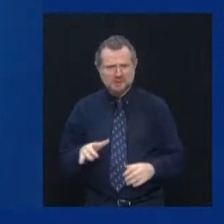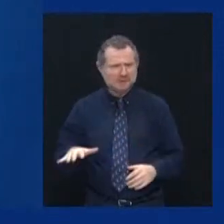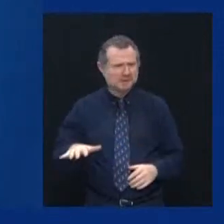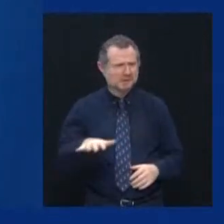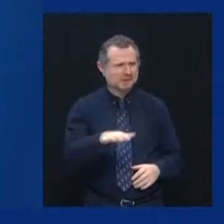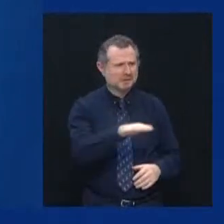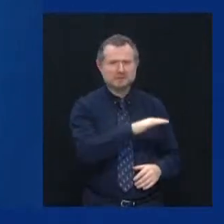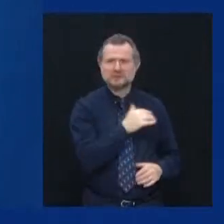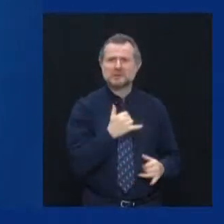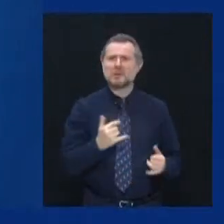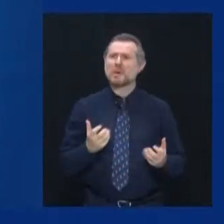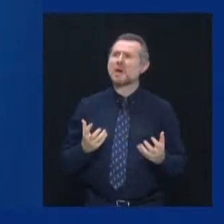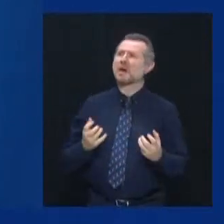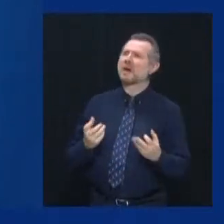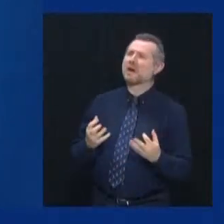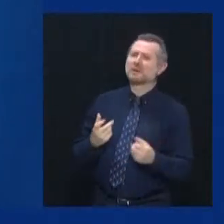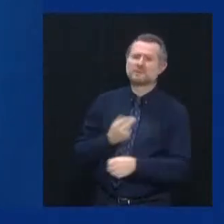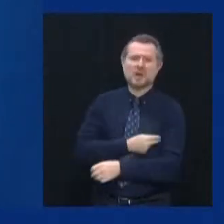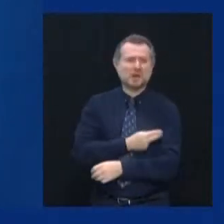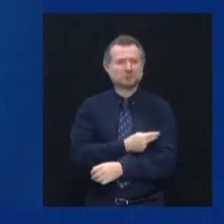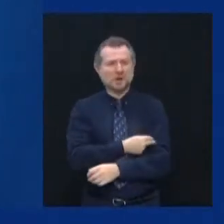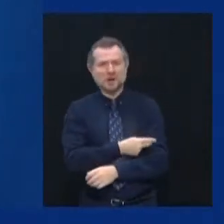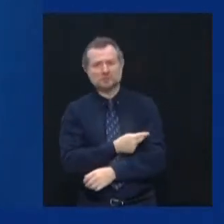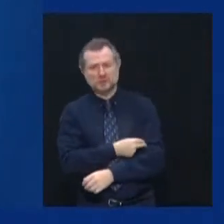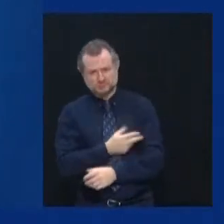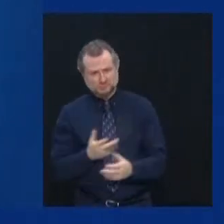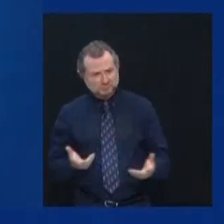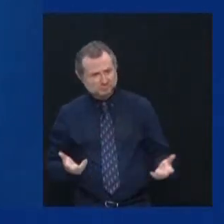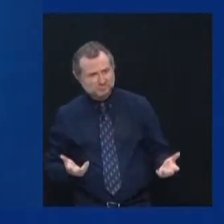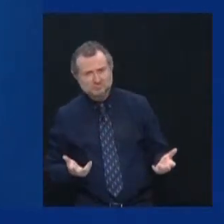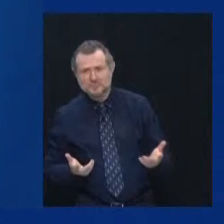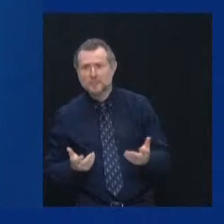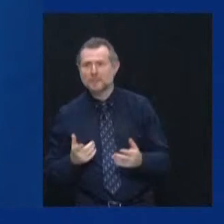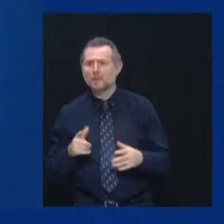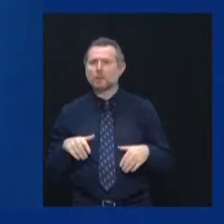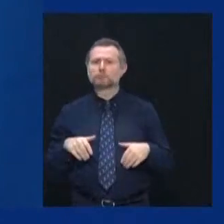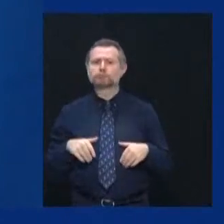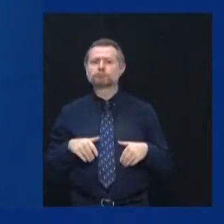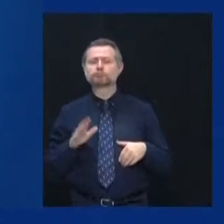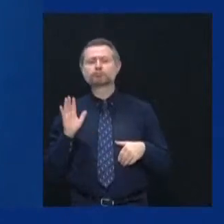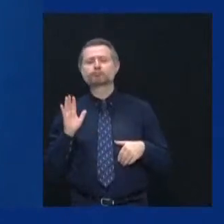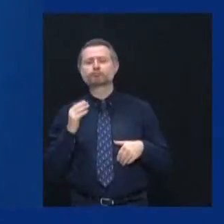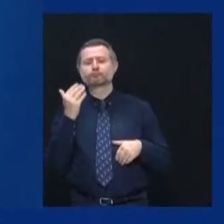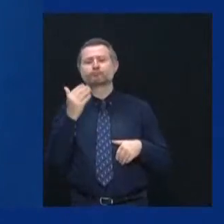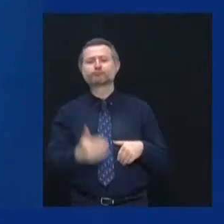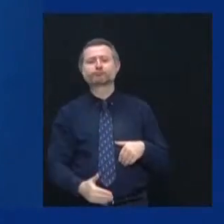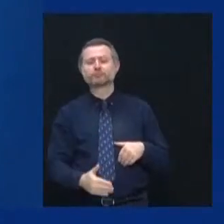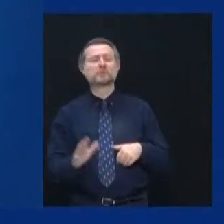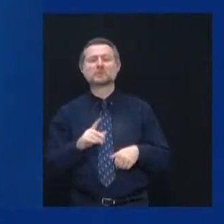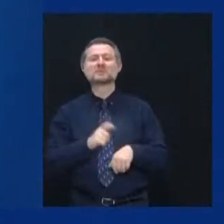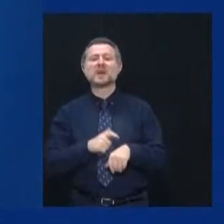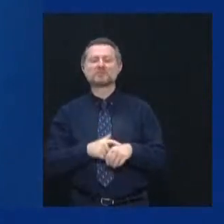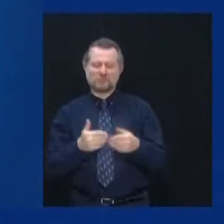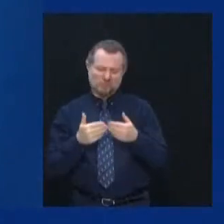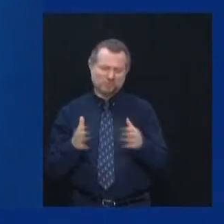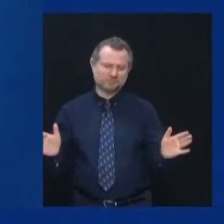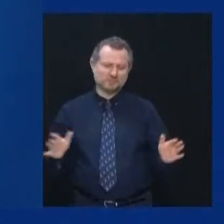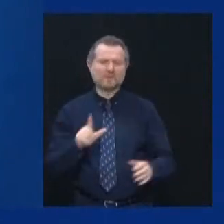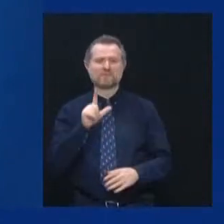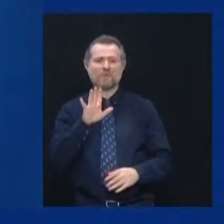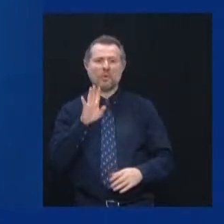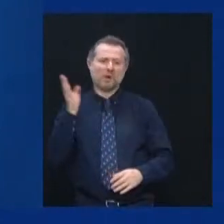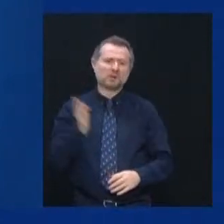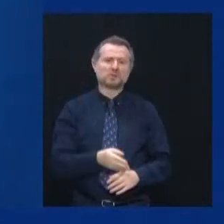are clamoring for the vaccine. I would say 24 hours, 7 days a week. Get the numbers